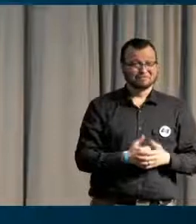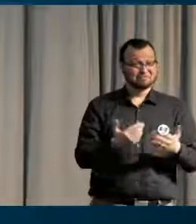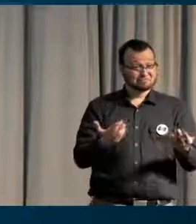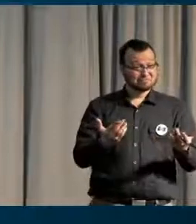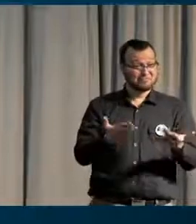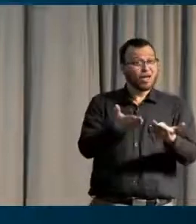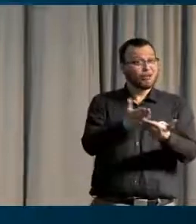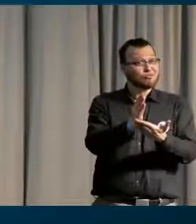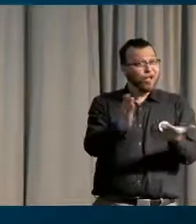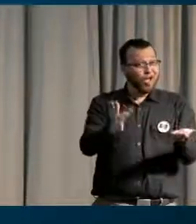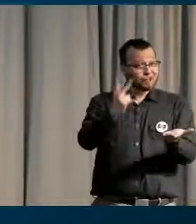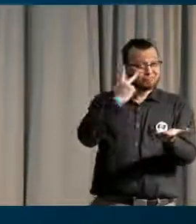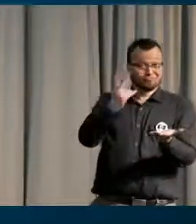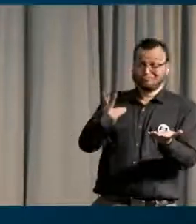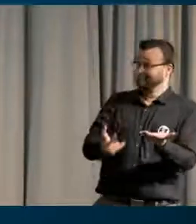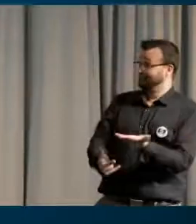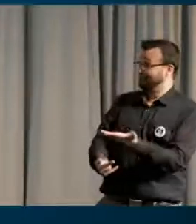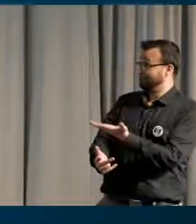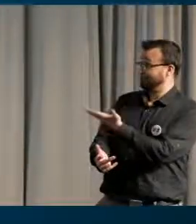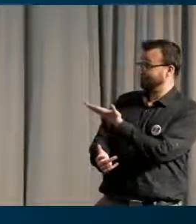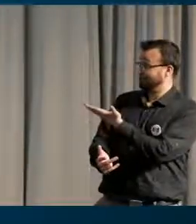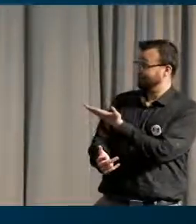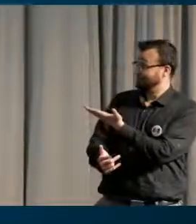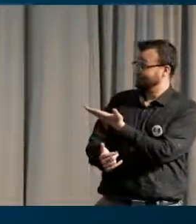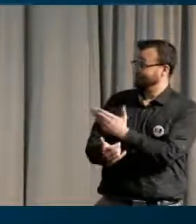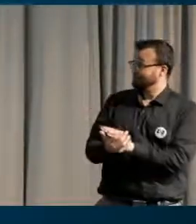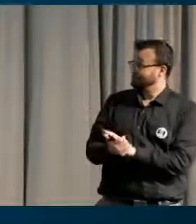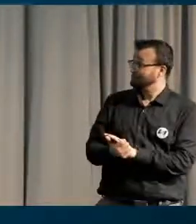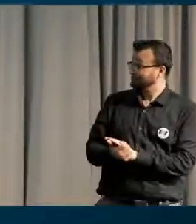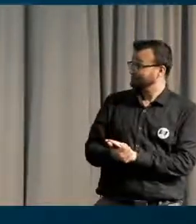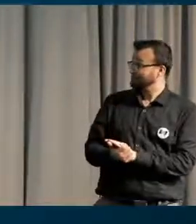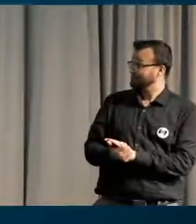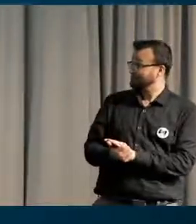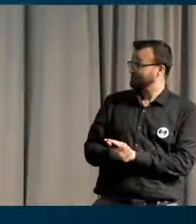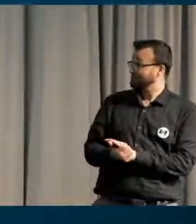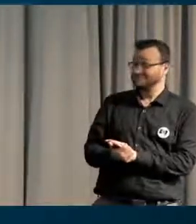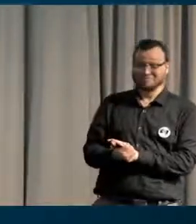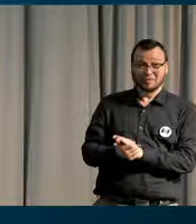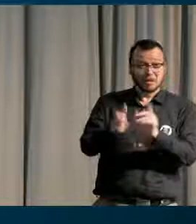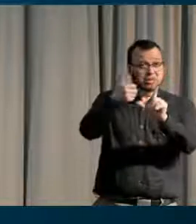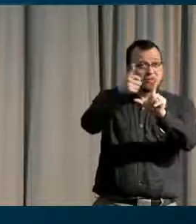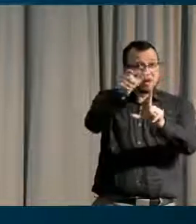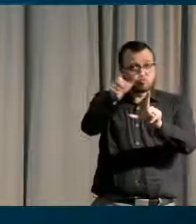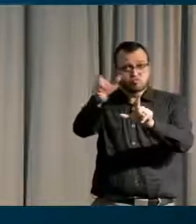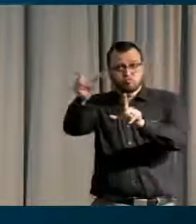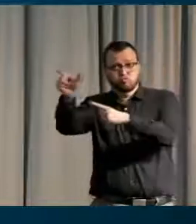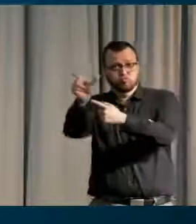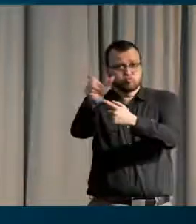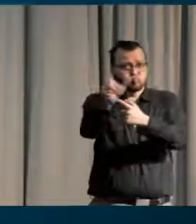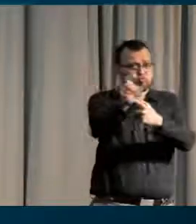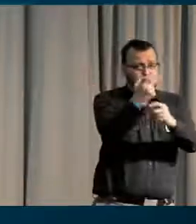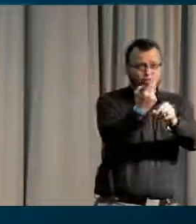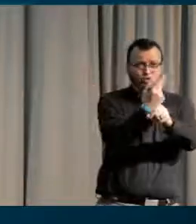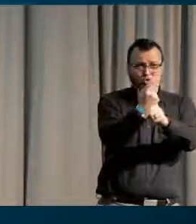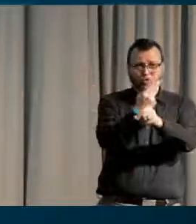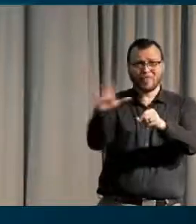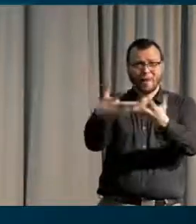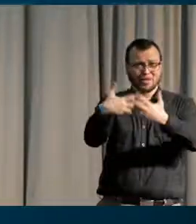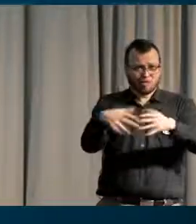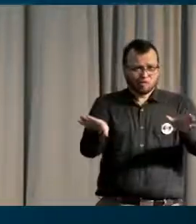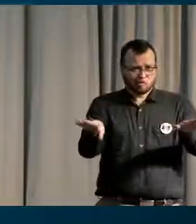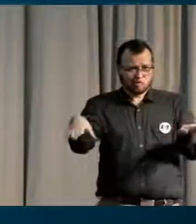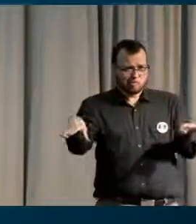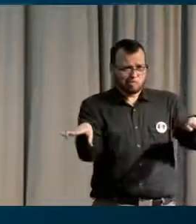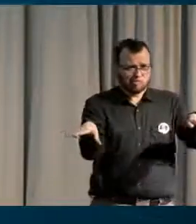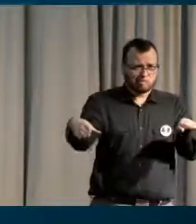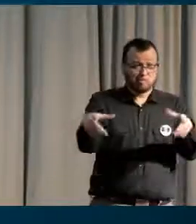All right, so we can actually see a drone flying in the air with using its rotors to be able to move